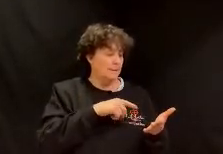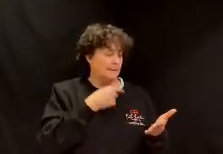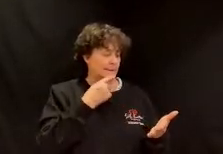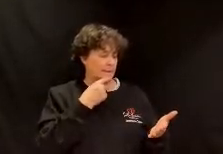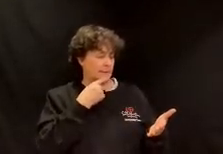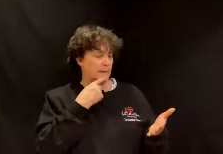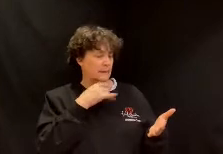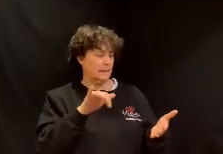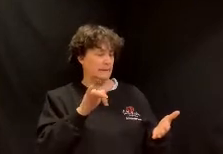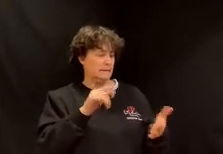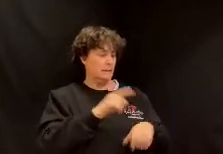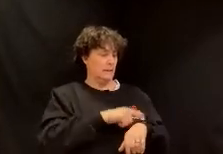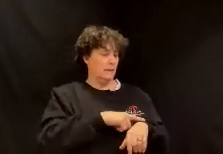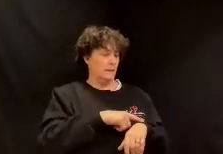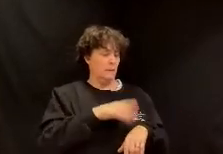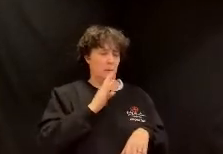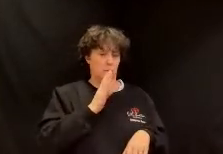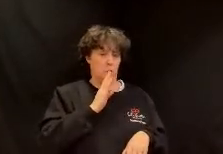Muttering to yourself.